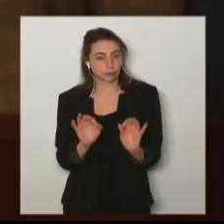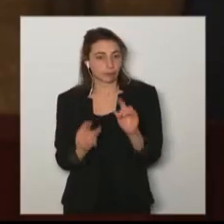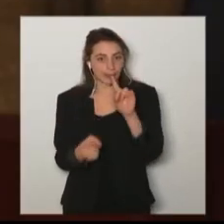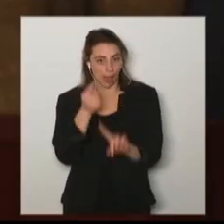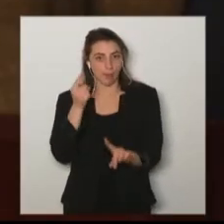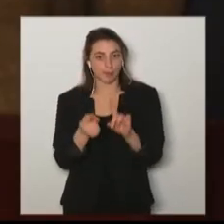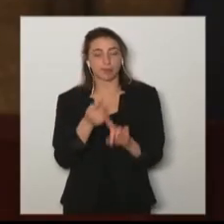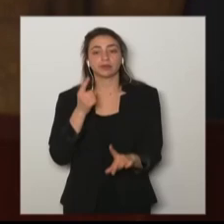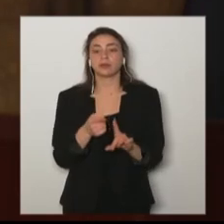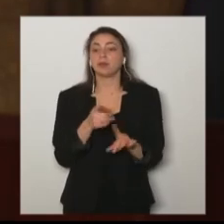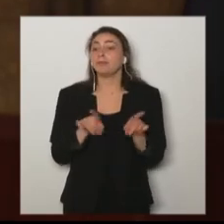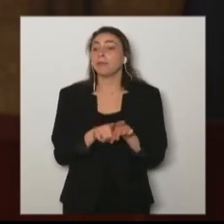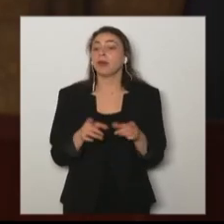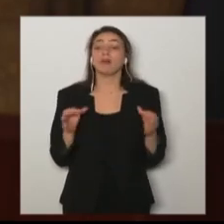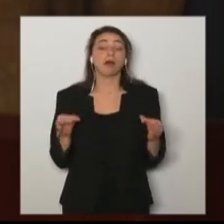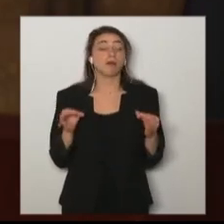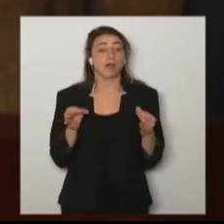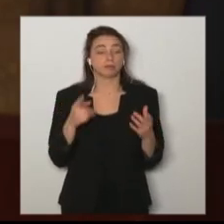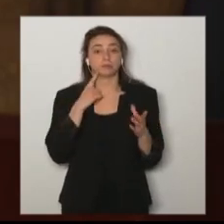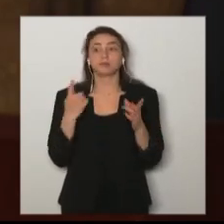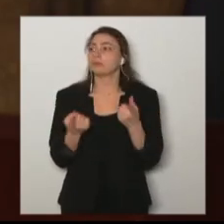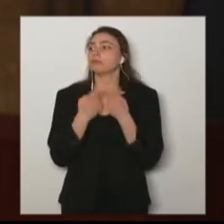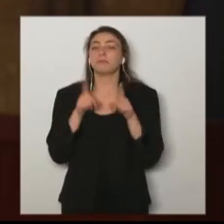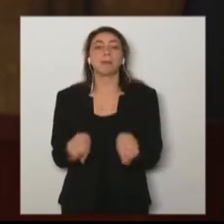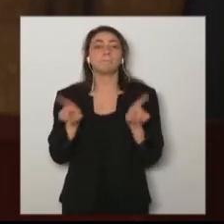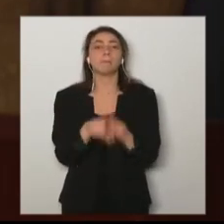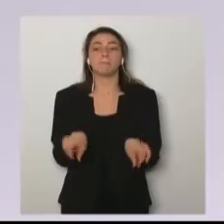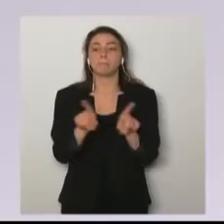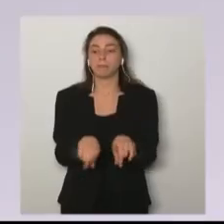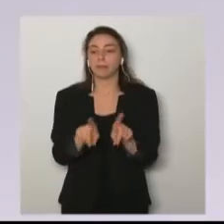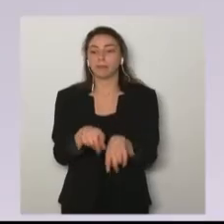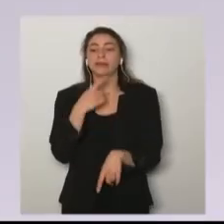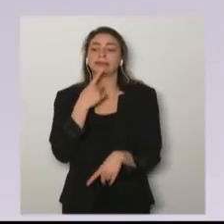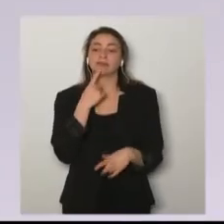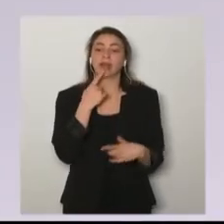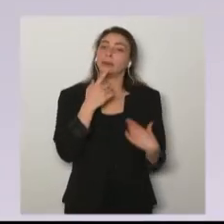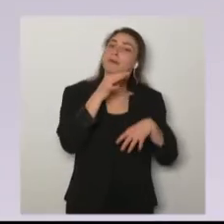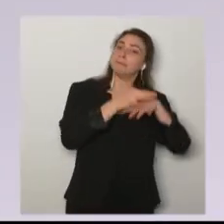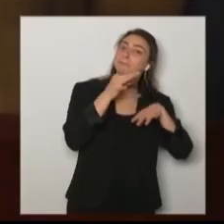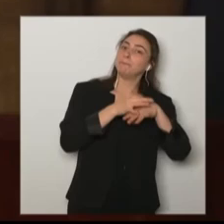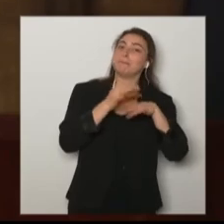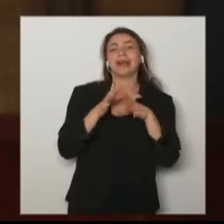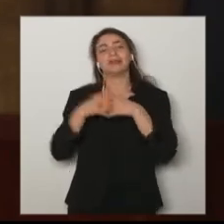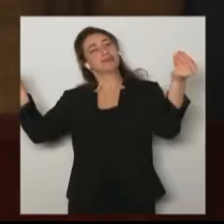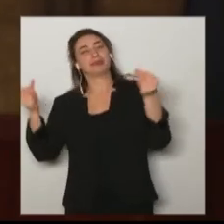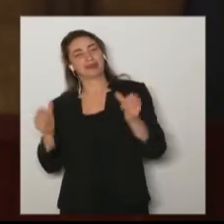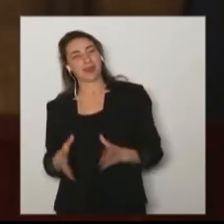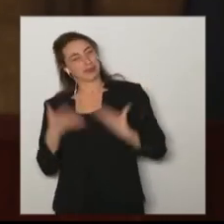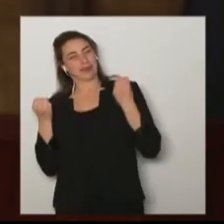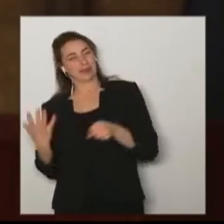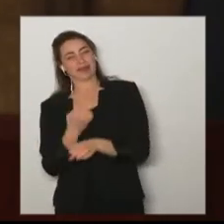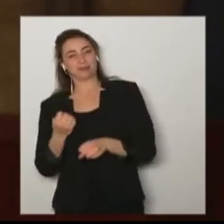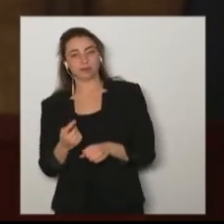you're not sick, and the welfare system is a bit on that vision. Yes, exactly. As the employers, you can have relapse, you can, and